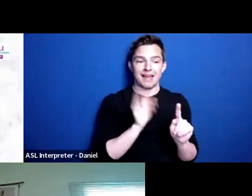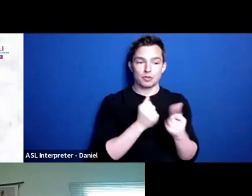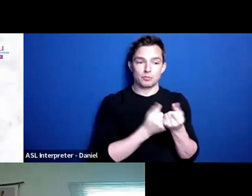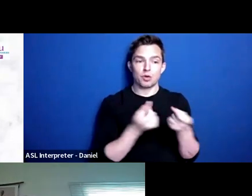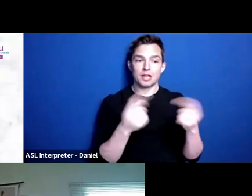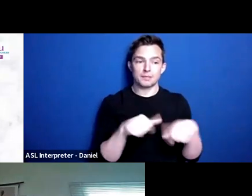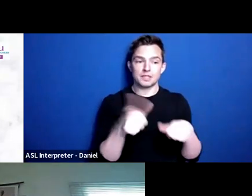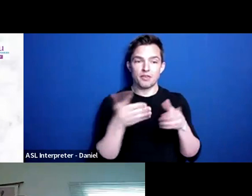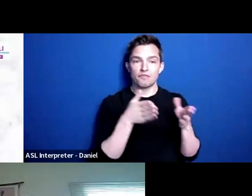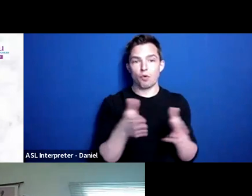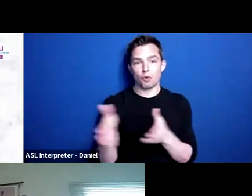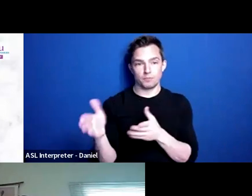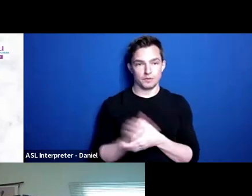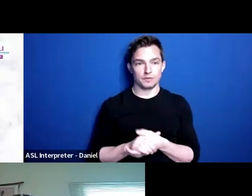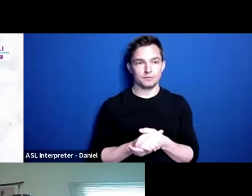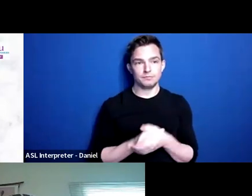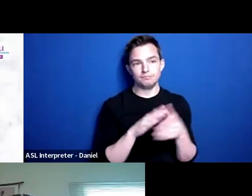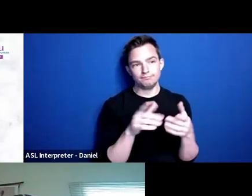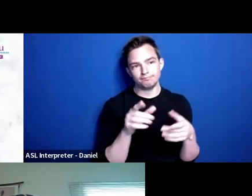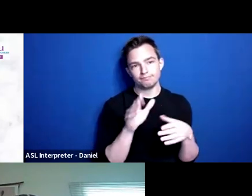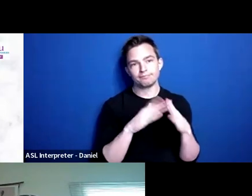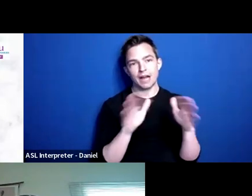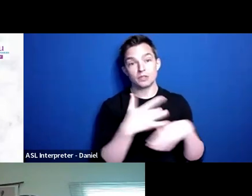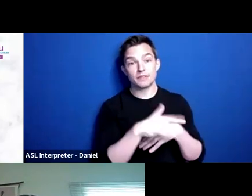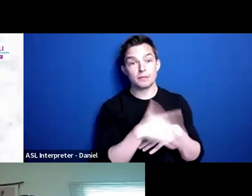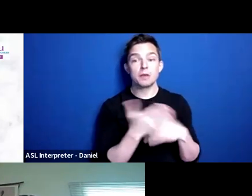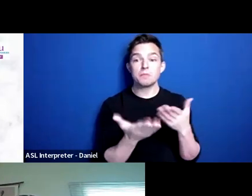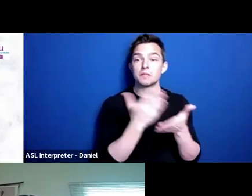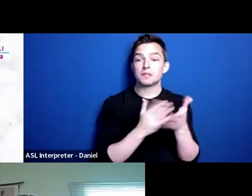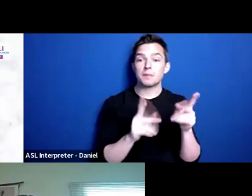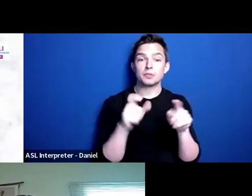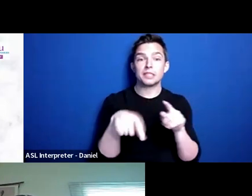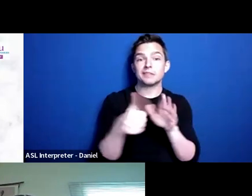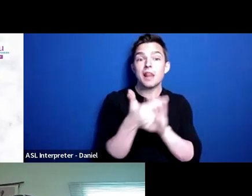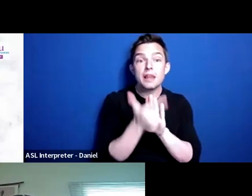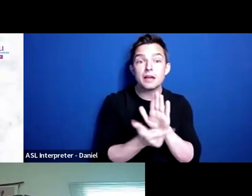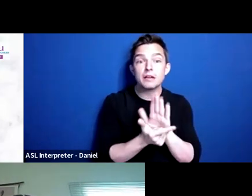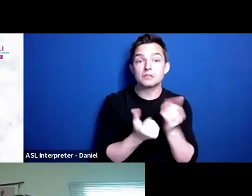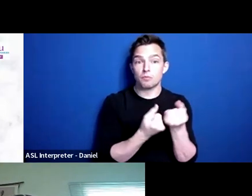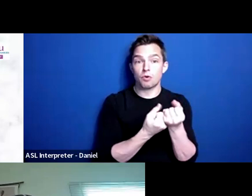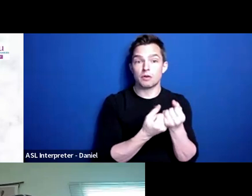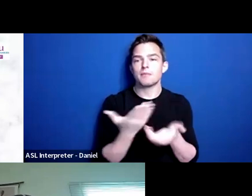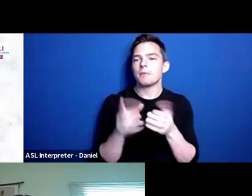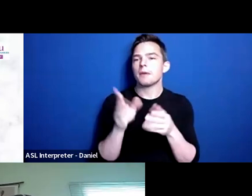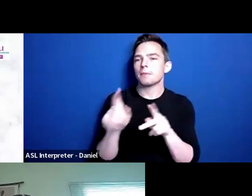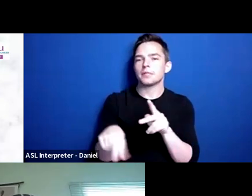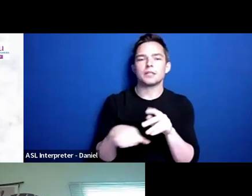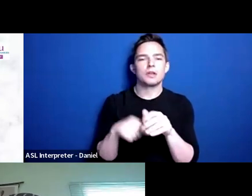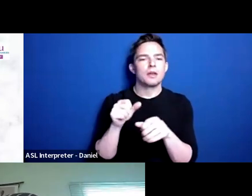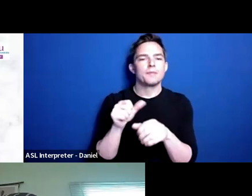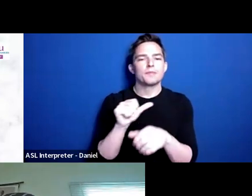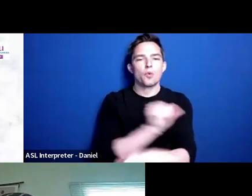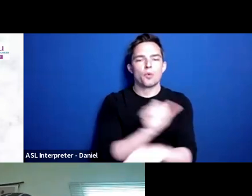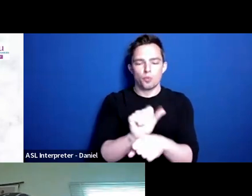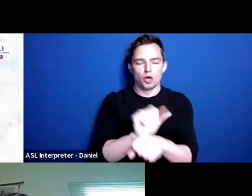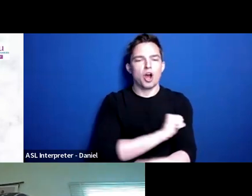forms. So, where housing isn't available, maybe folks need legal support. Maybe folks need access to work authorizations.